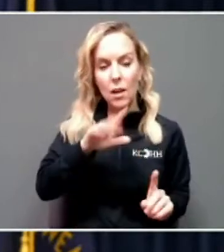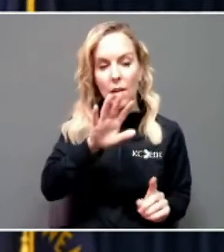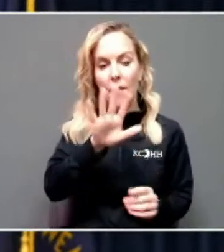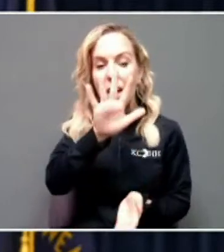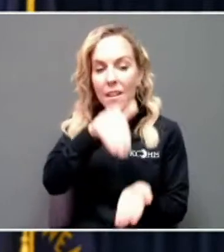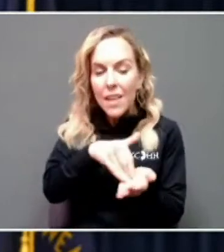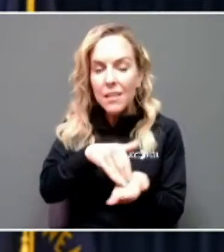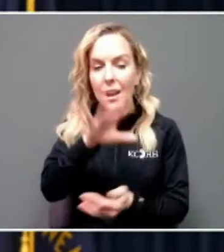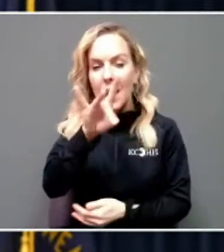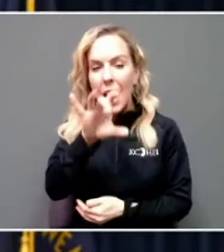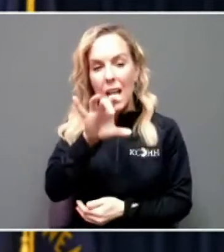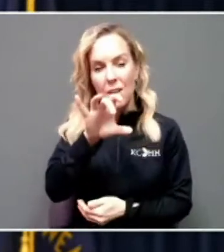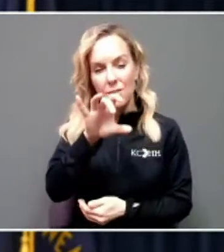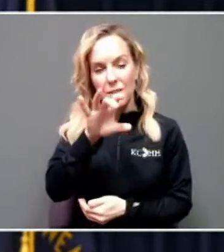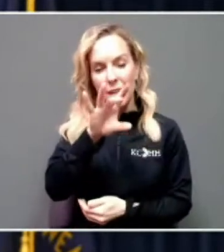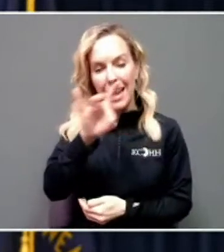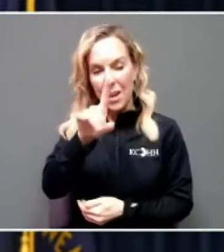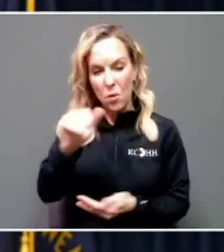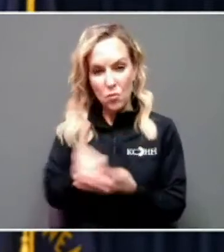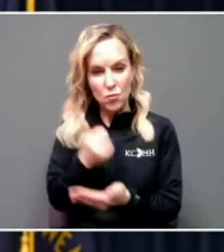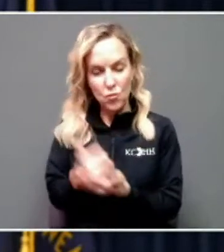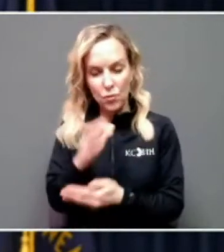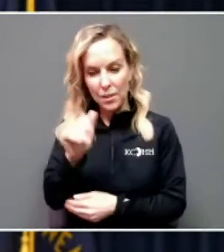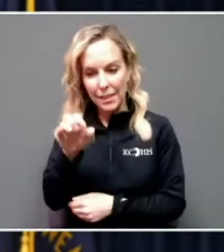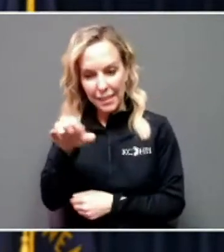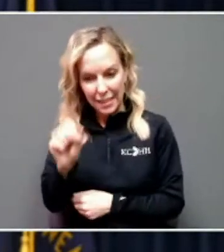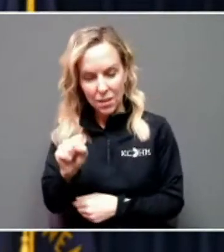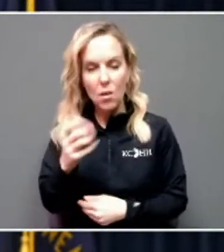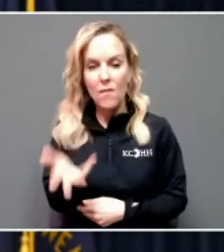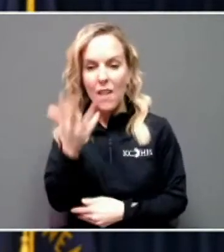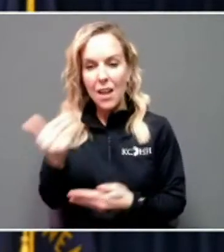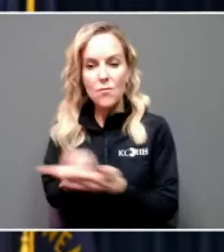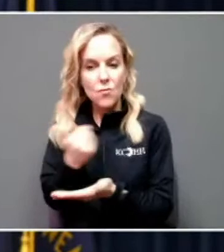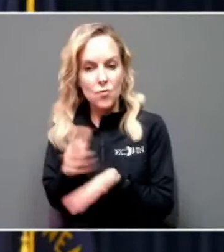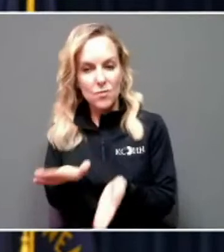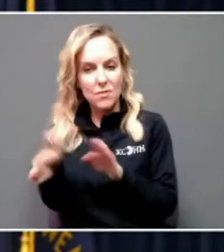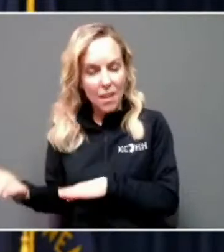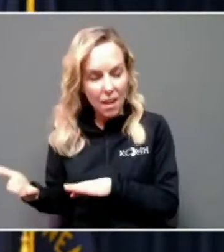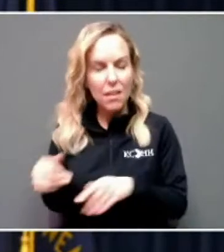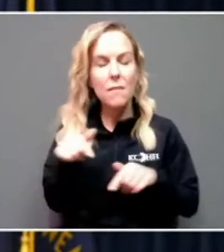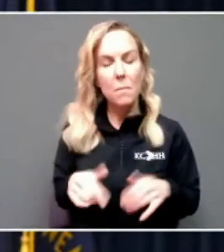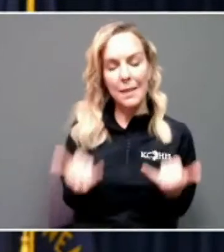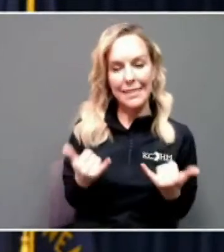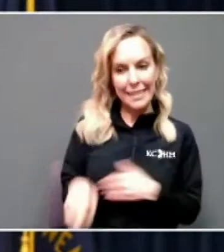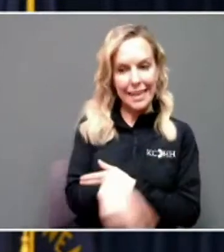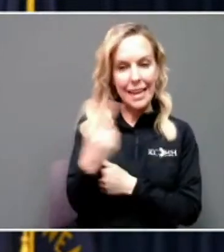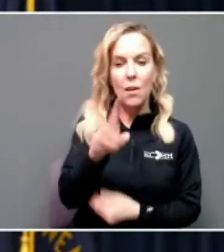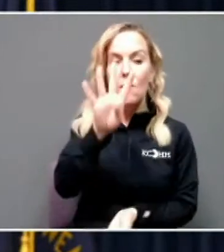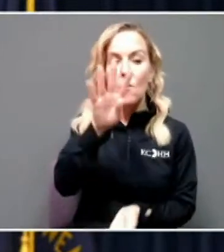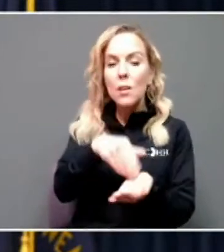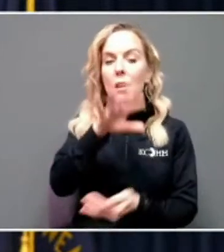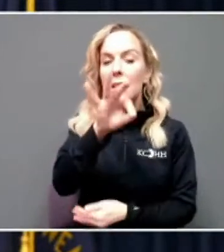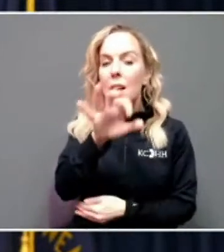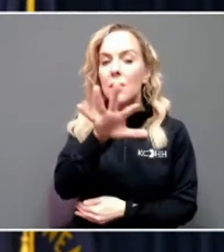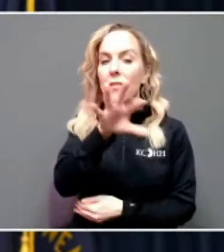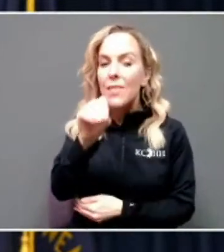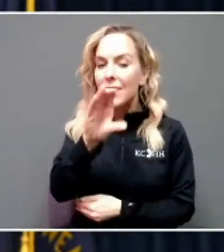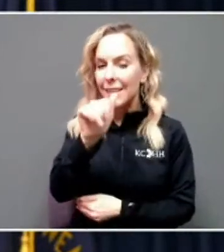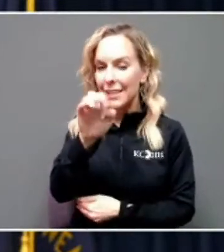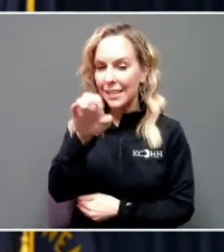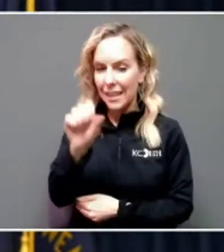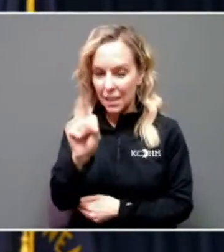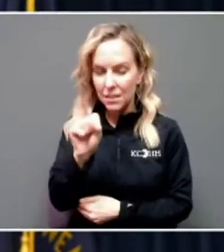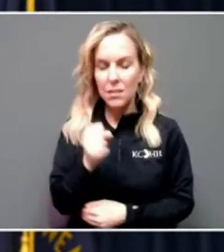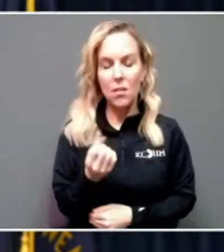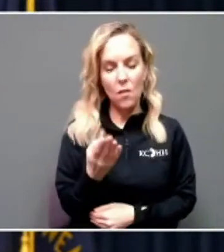5,821 new cases, 25 new deaths. And today, 4,950 cases, 14